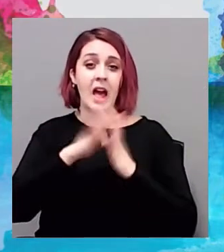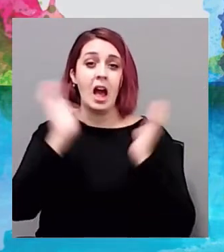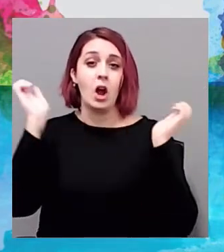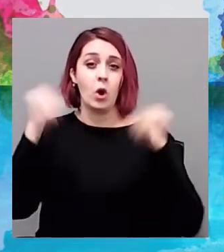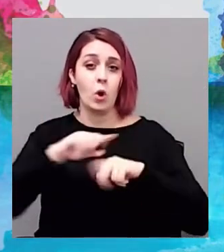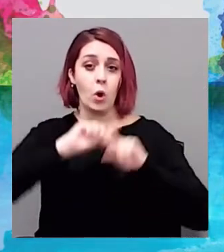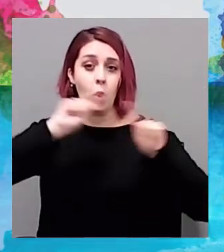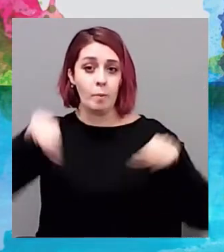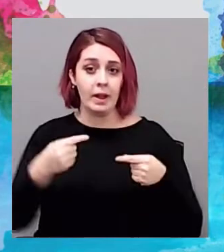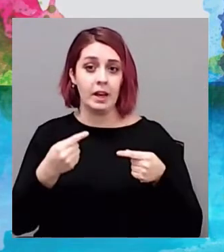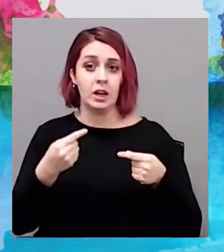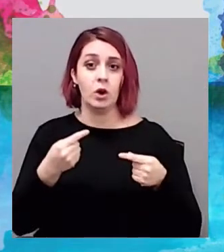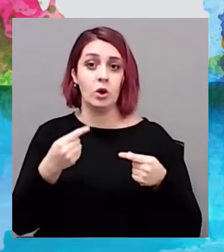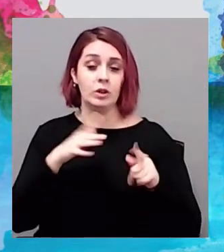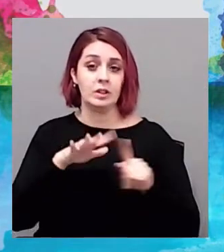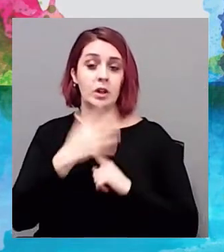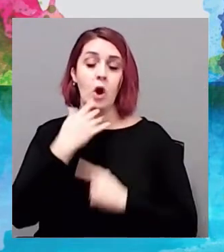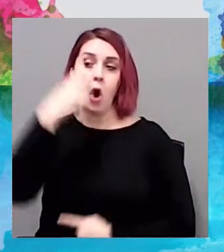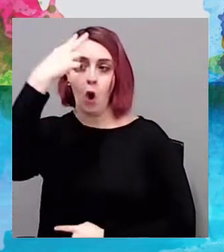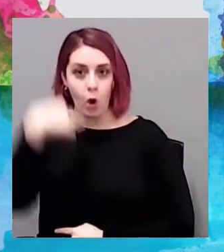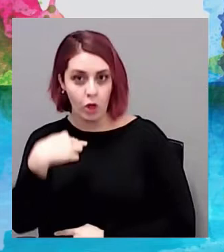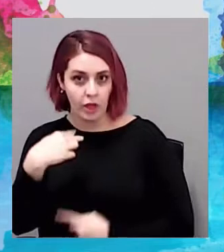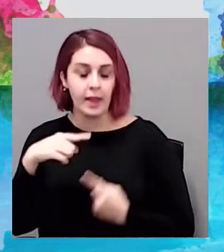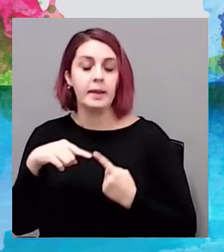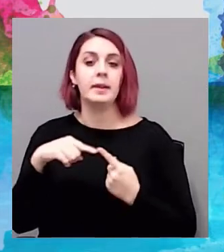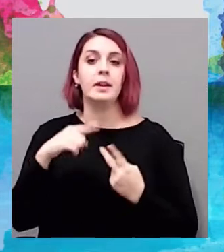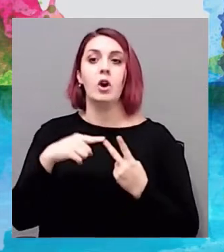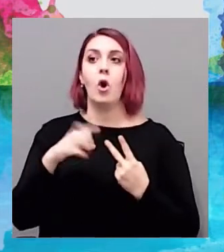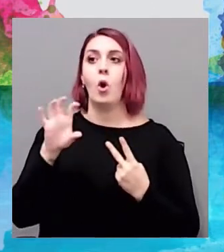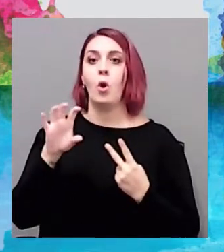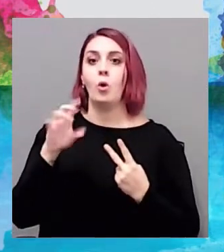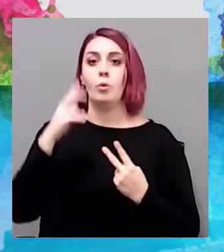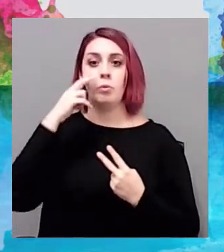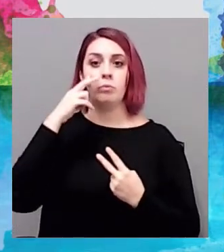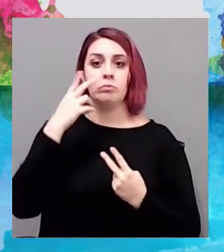And this was thanks to an agreement with the ONCE organization